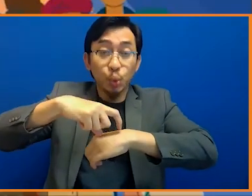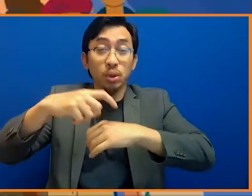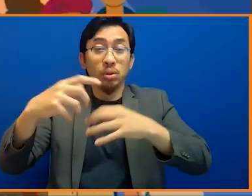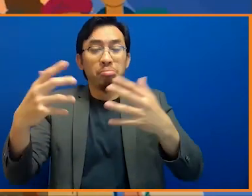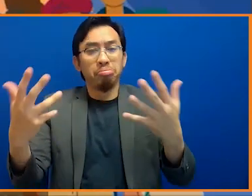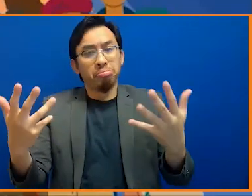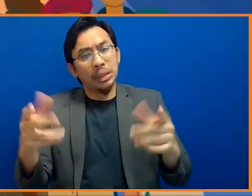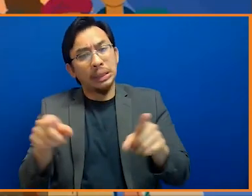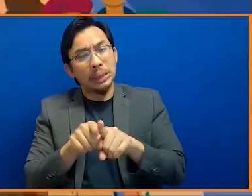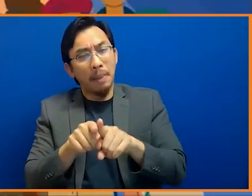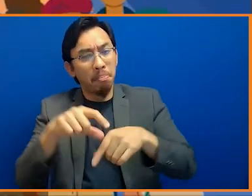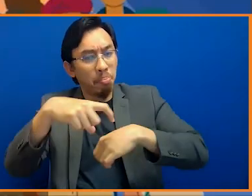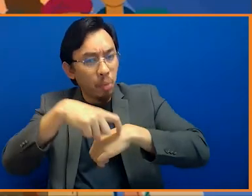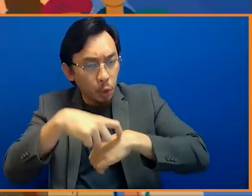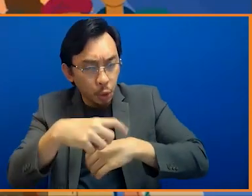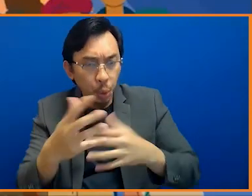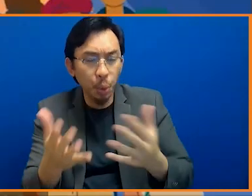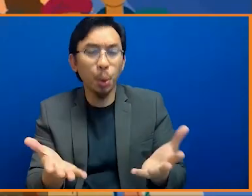not